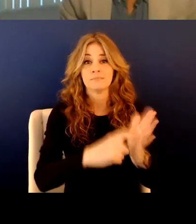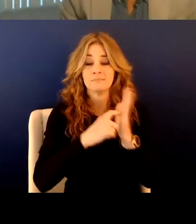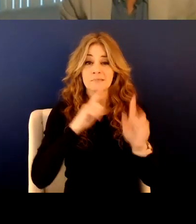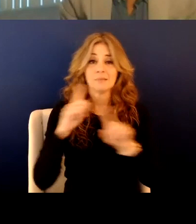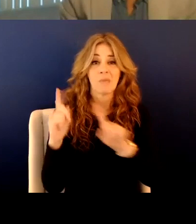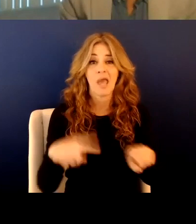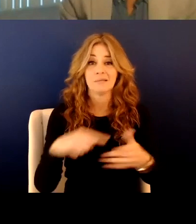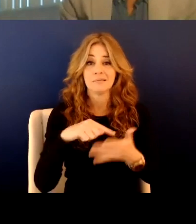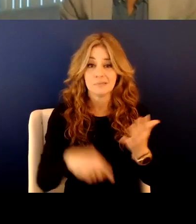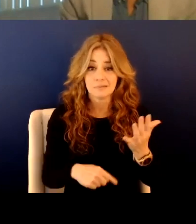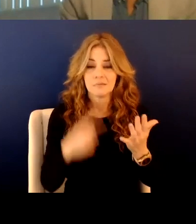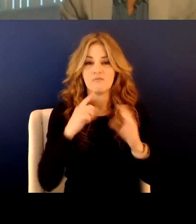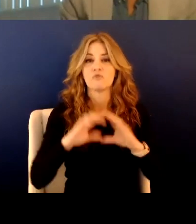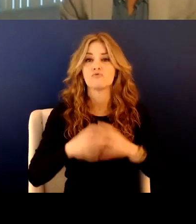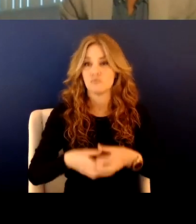for the group,